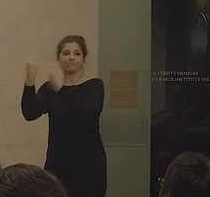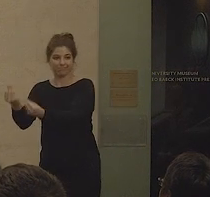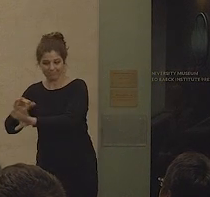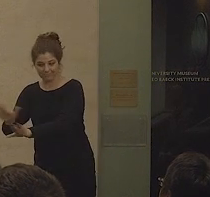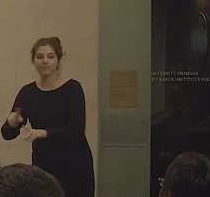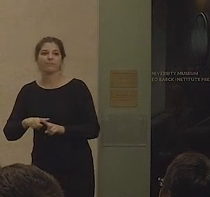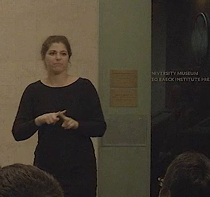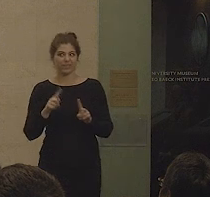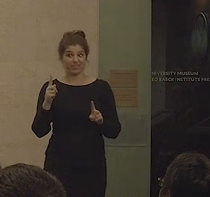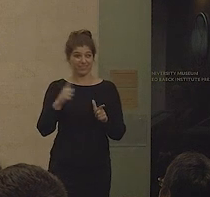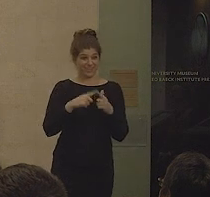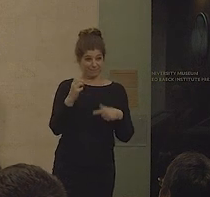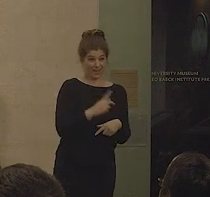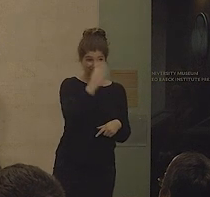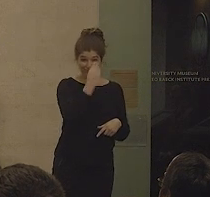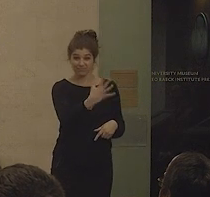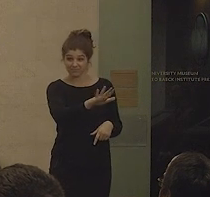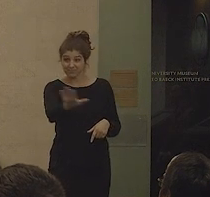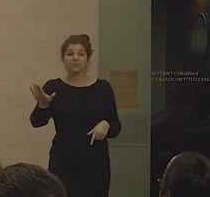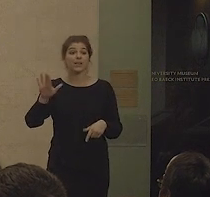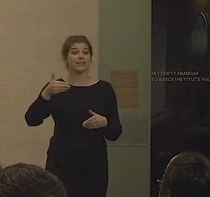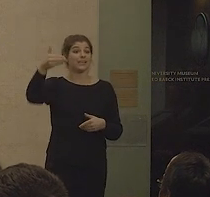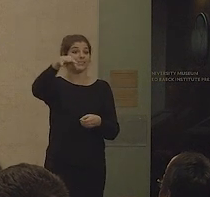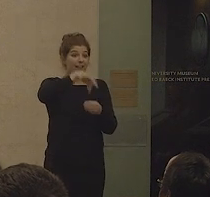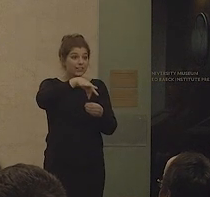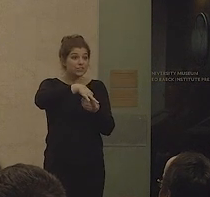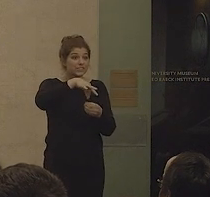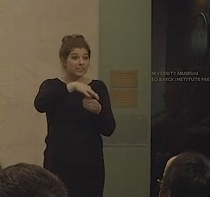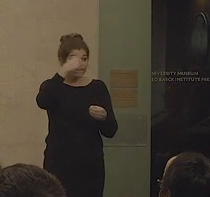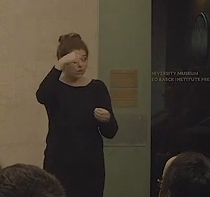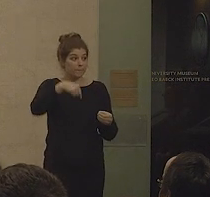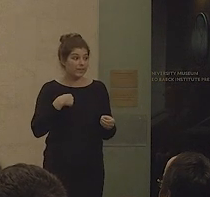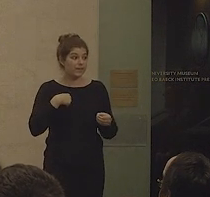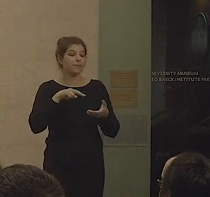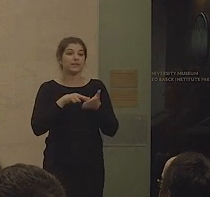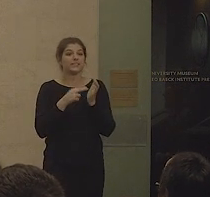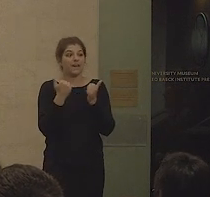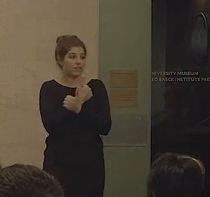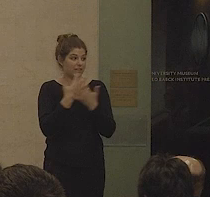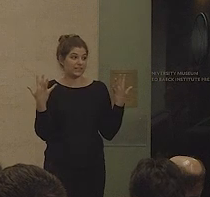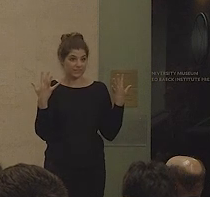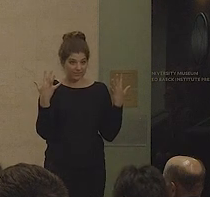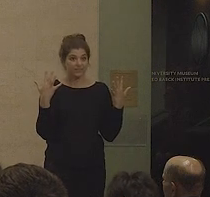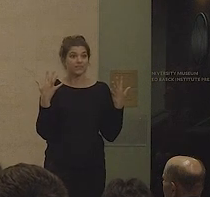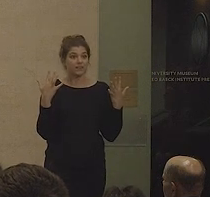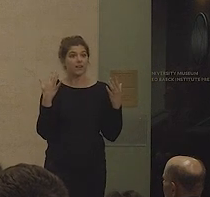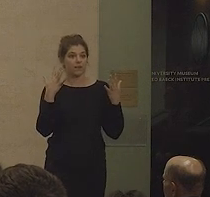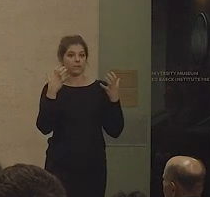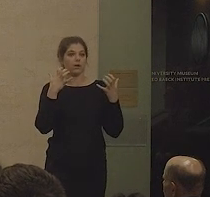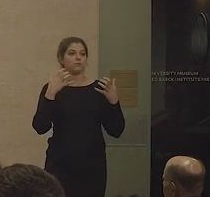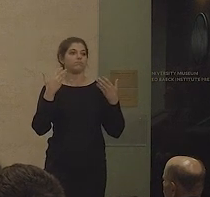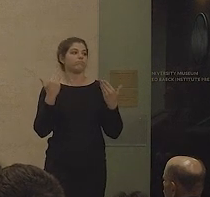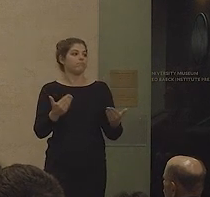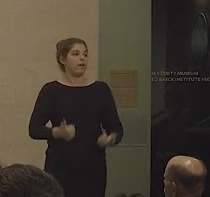But, folks, the next election for me means everything, and I am going to spend my